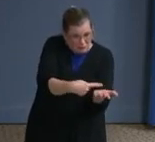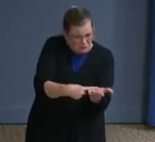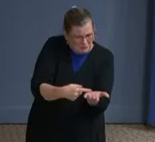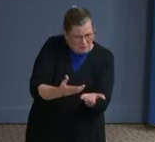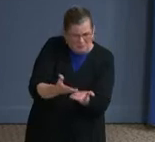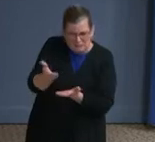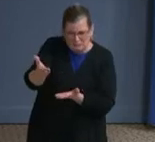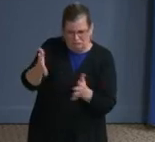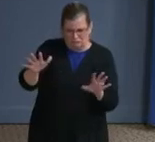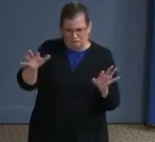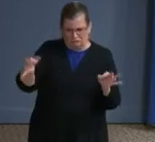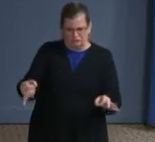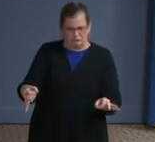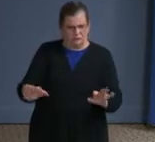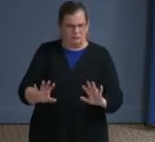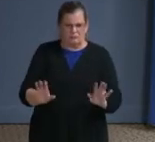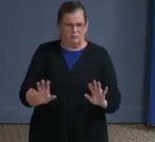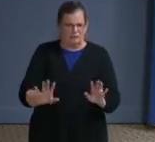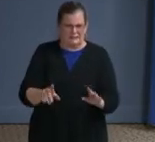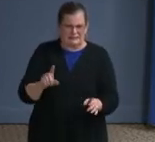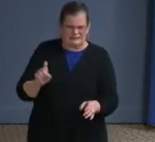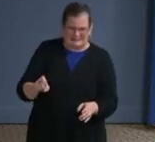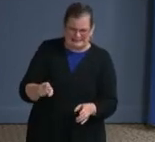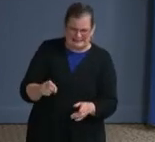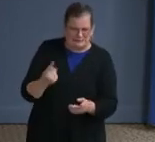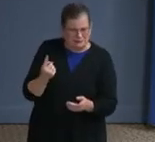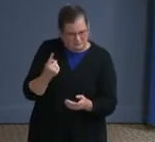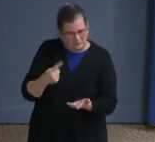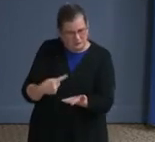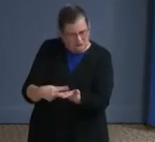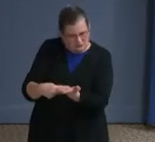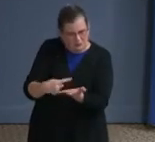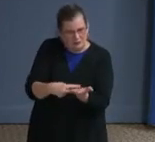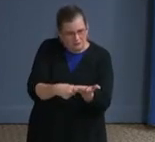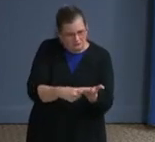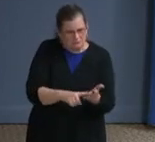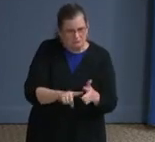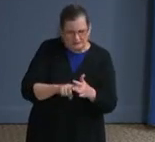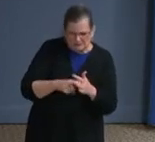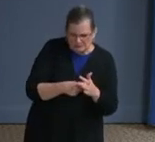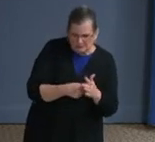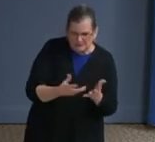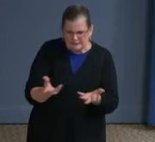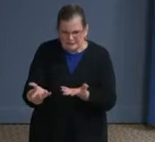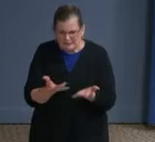the best way to just simply evoke discussion.